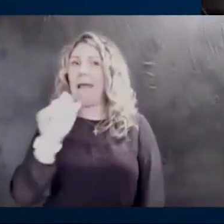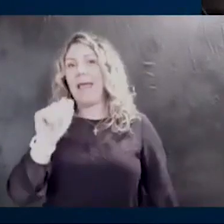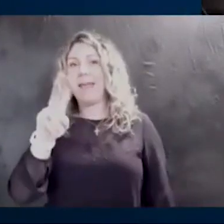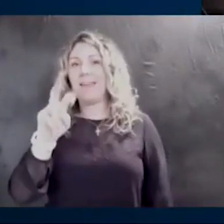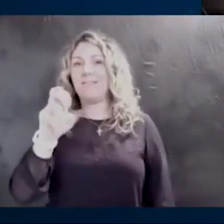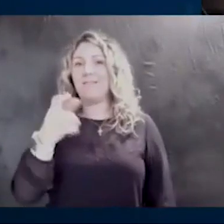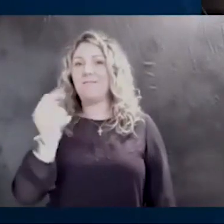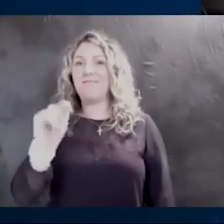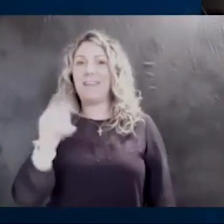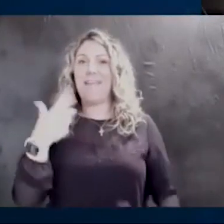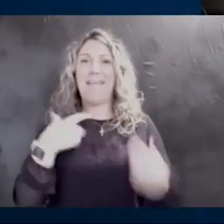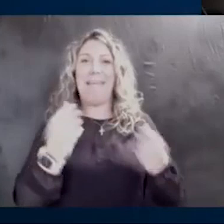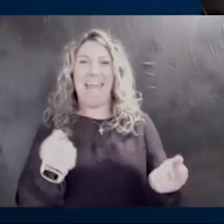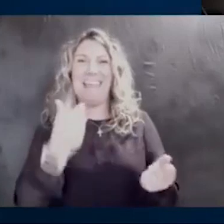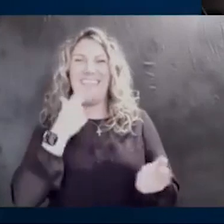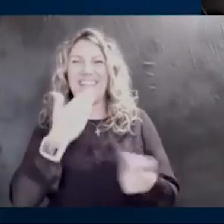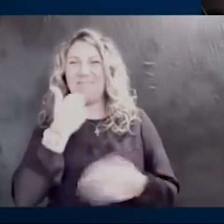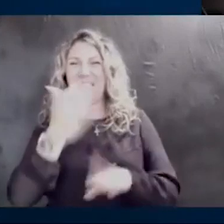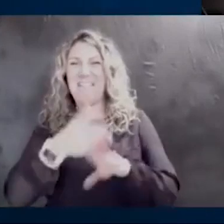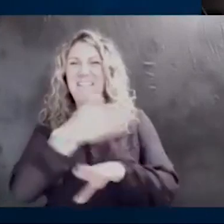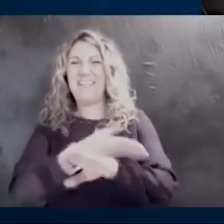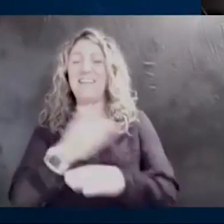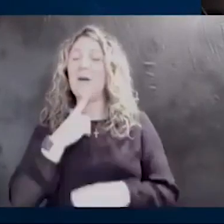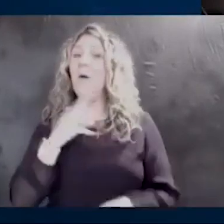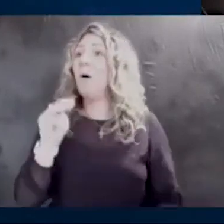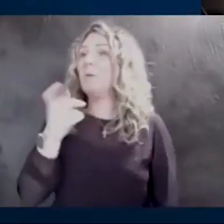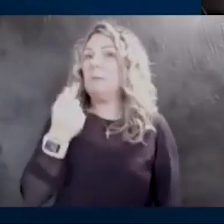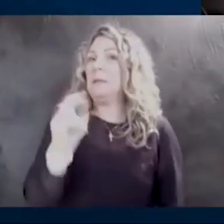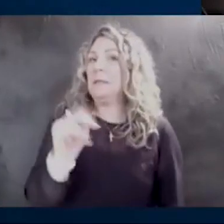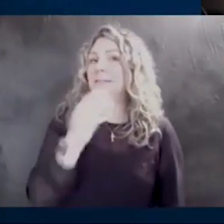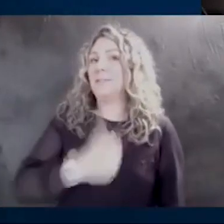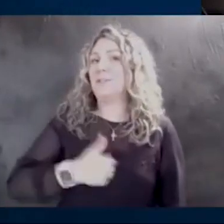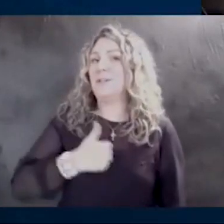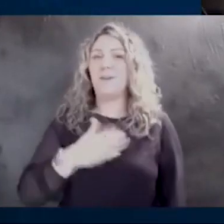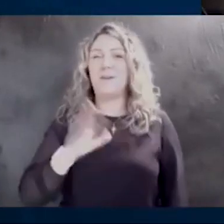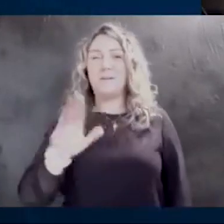though. So, Morgan, I'm sorry. Mark Steele.